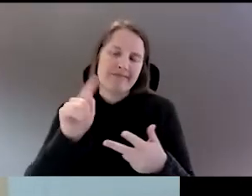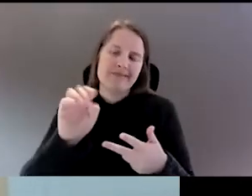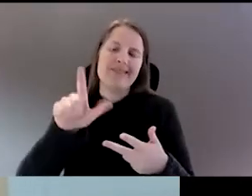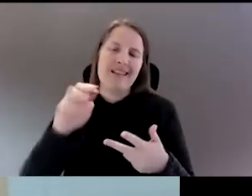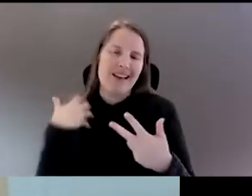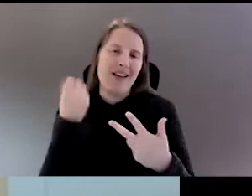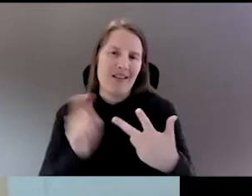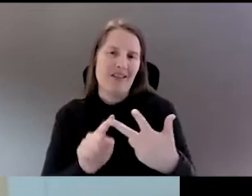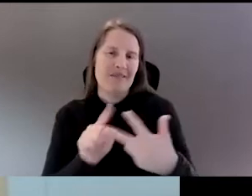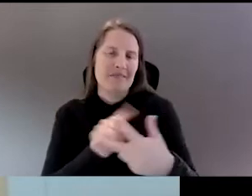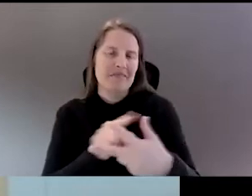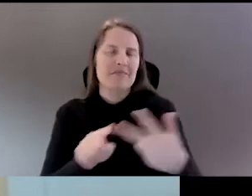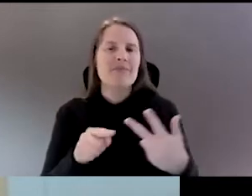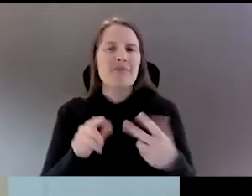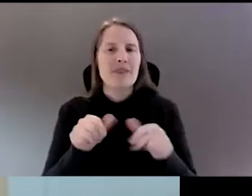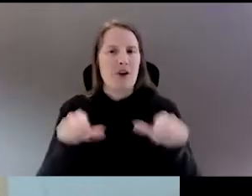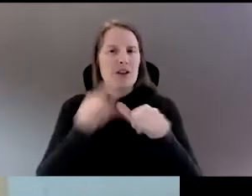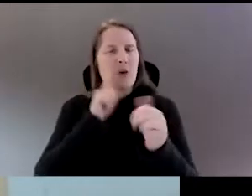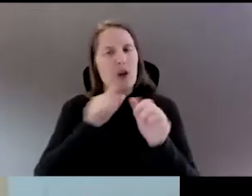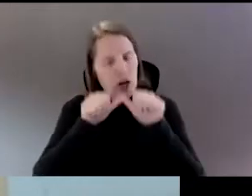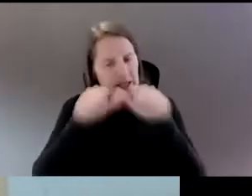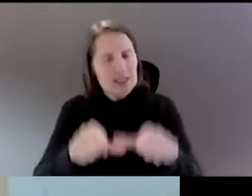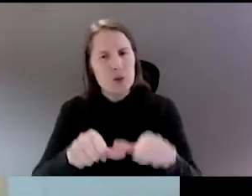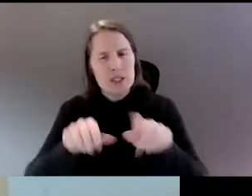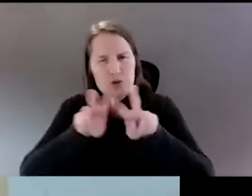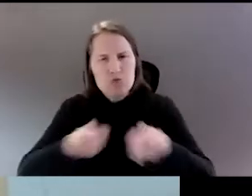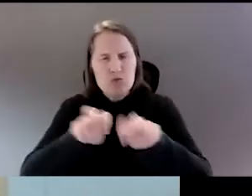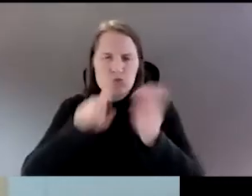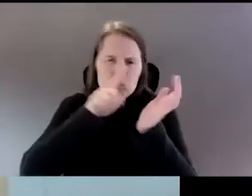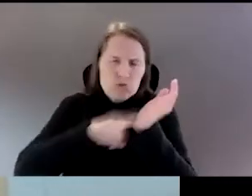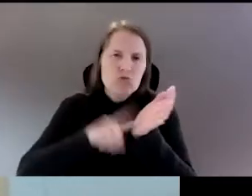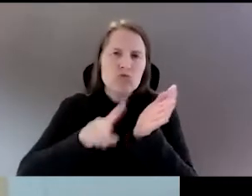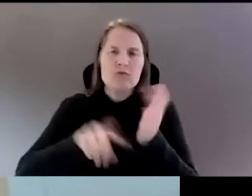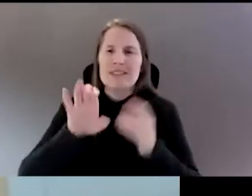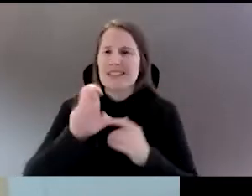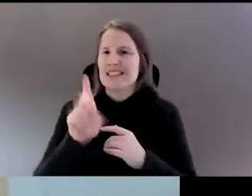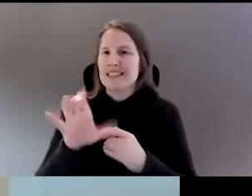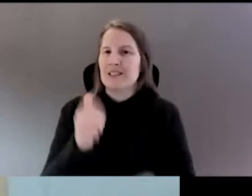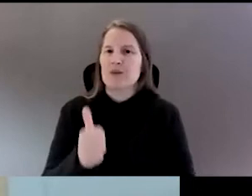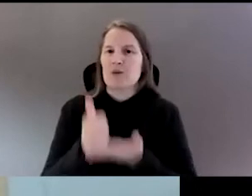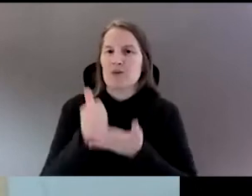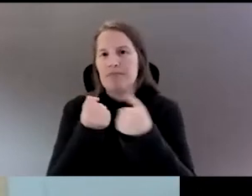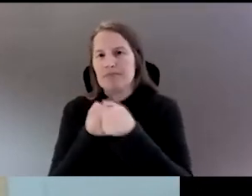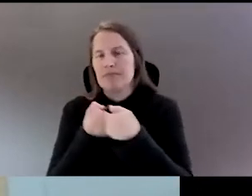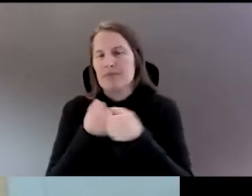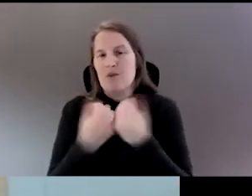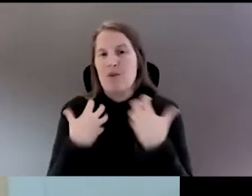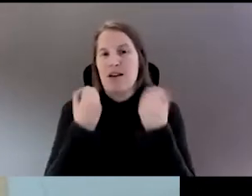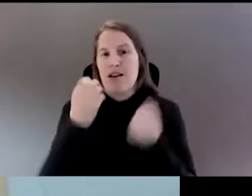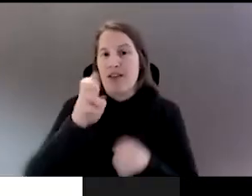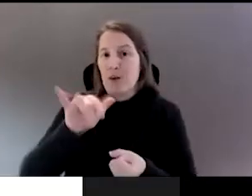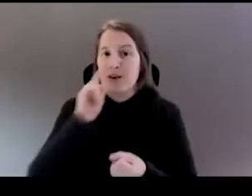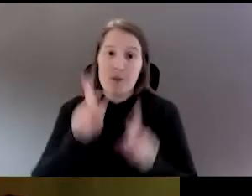continue to pursue at CDC to help support health equity among people with disabilities. Thank you.